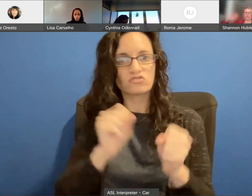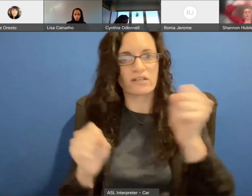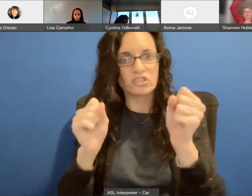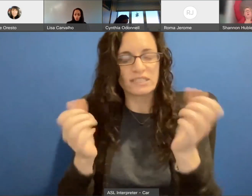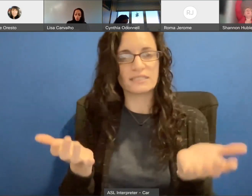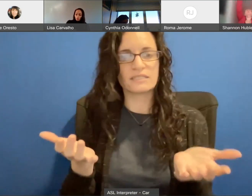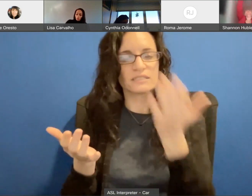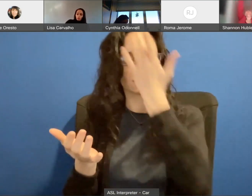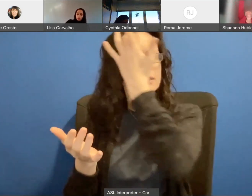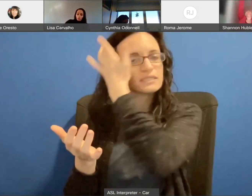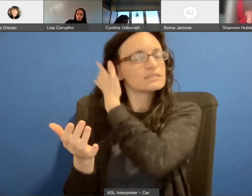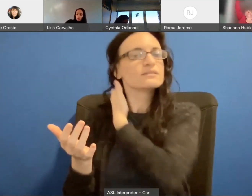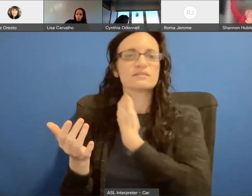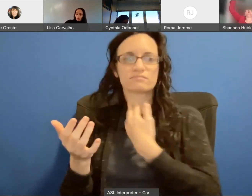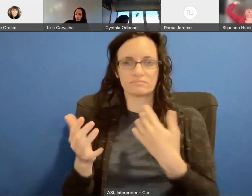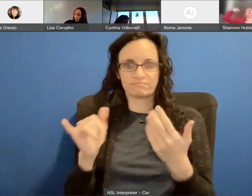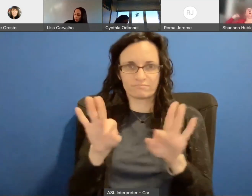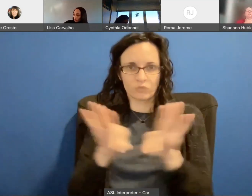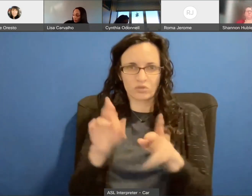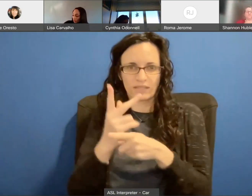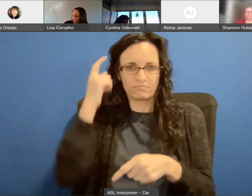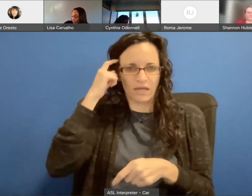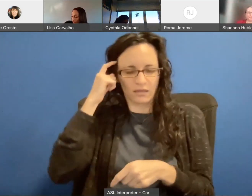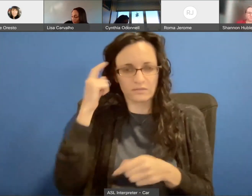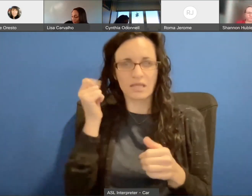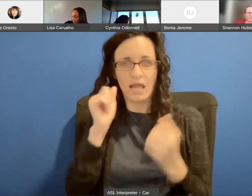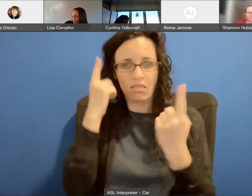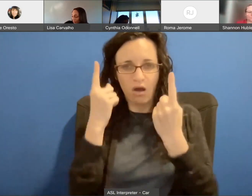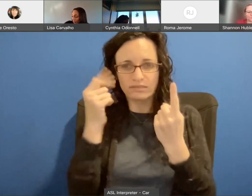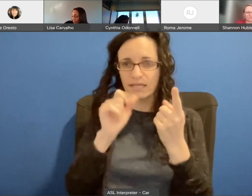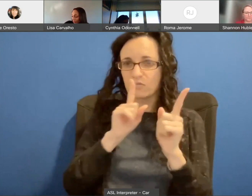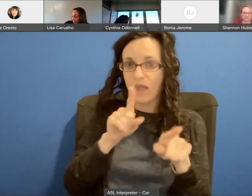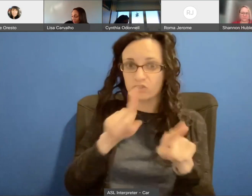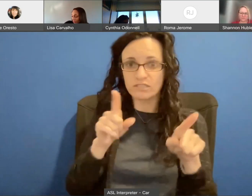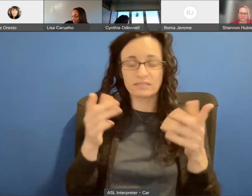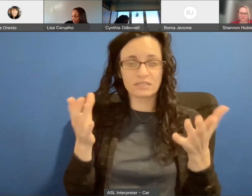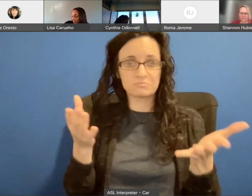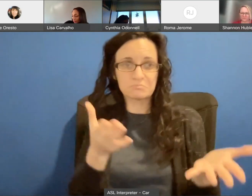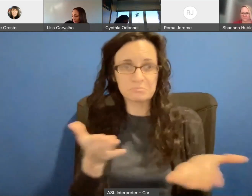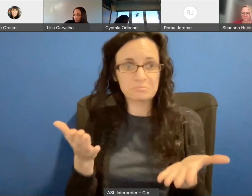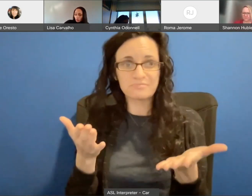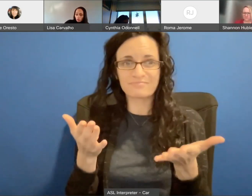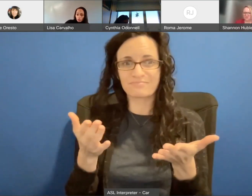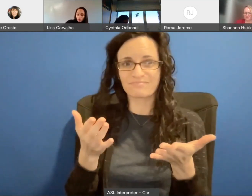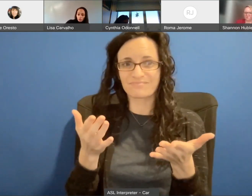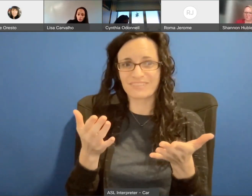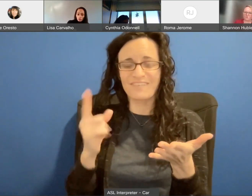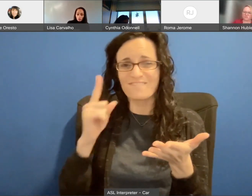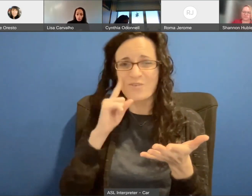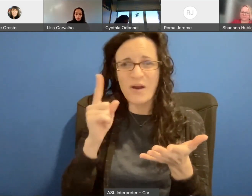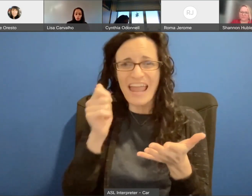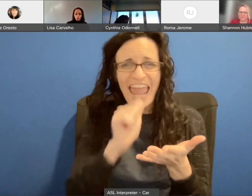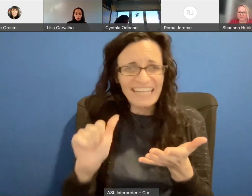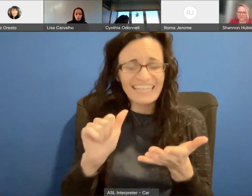So that's important to bear in mind. So any thoughts or reactions to any of that, or any little bits you may have been able to hear? I'm